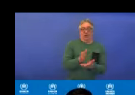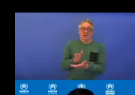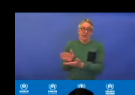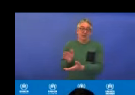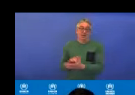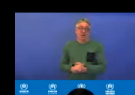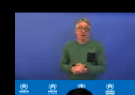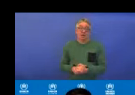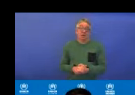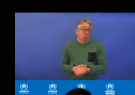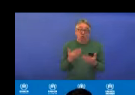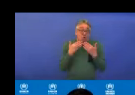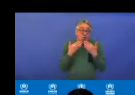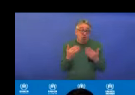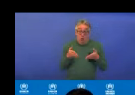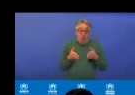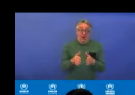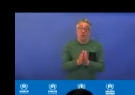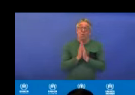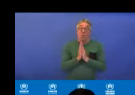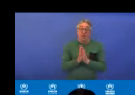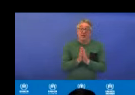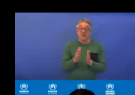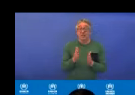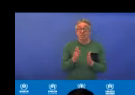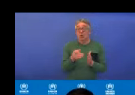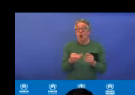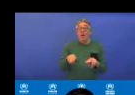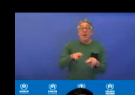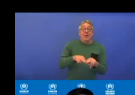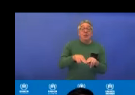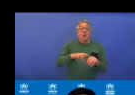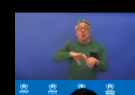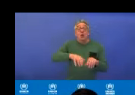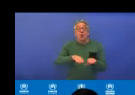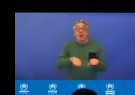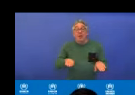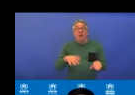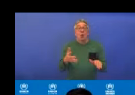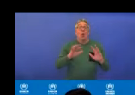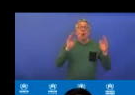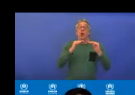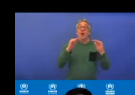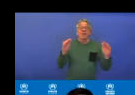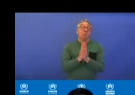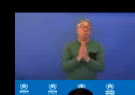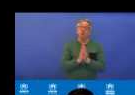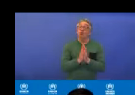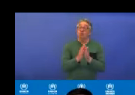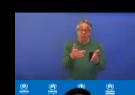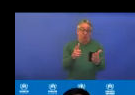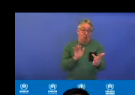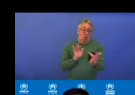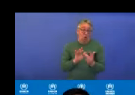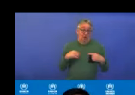tool, and we encourage you to reach out to us at the national level or global level if you want to explore ways that we can work together to use